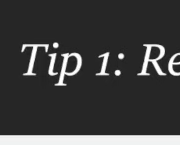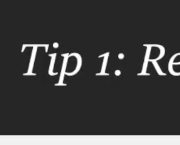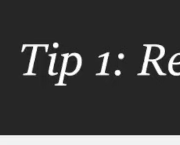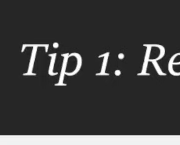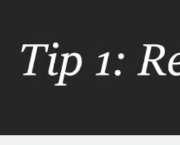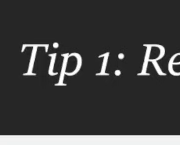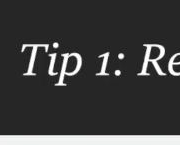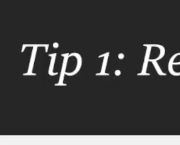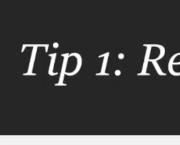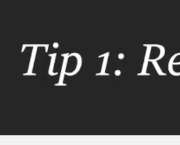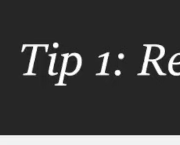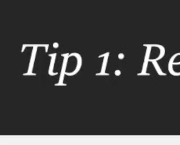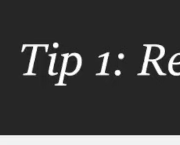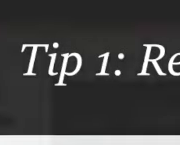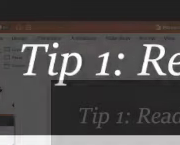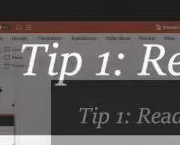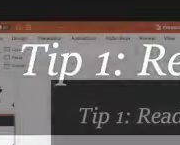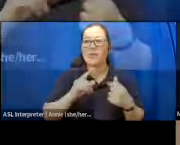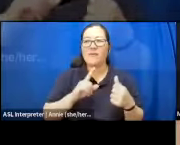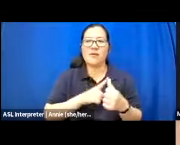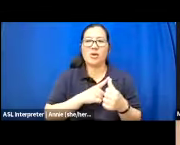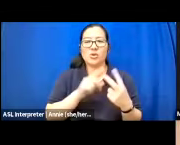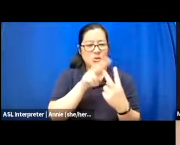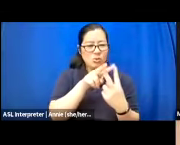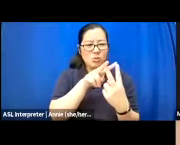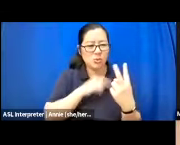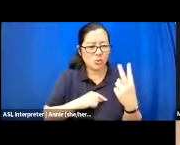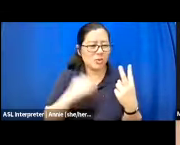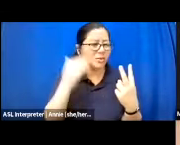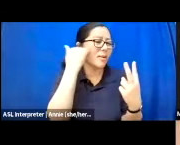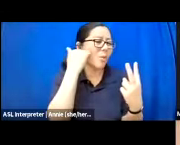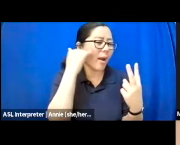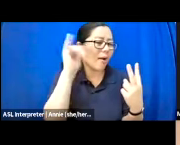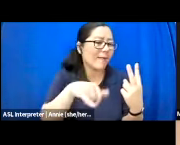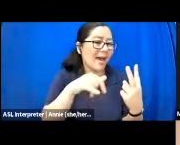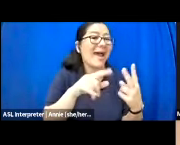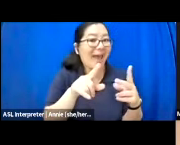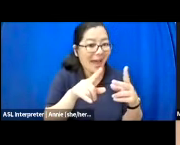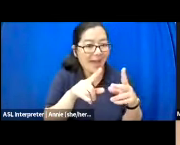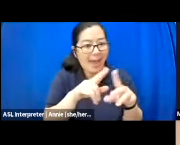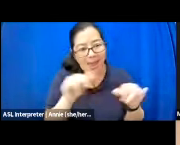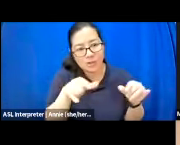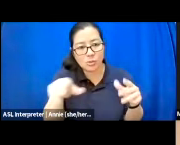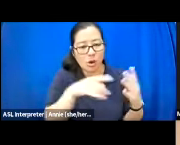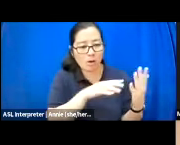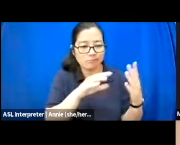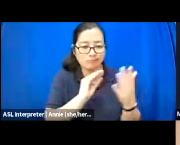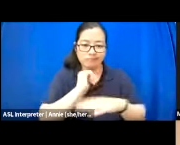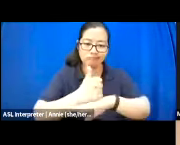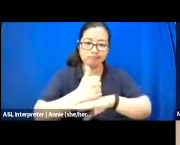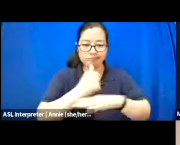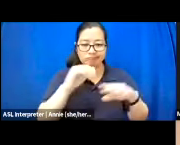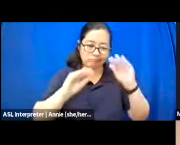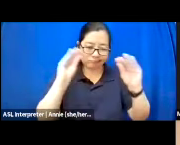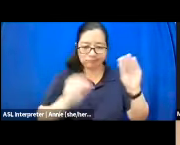I think, are good to be a little bit aware of as we do the PowerPoints. Many of you do a great job. I'm just sort of like what I'm noticing